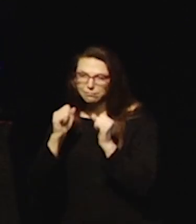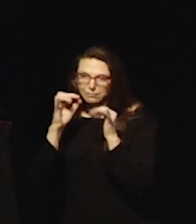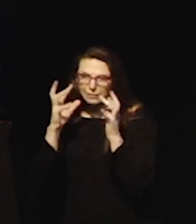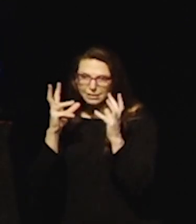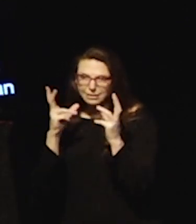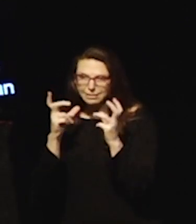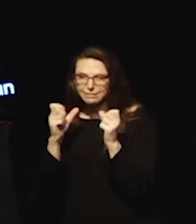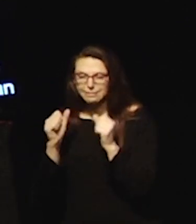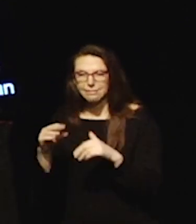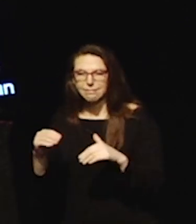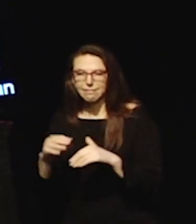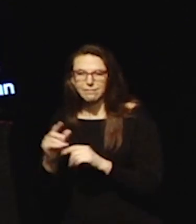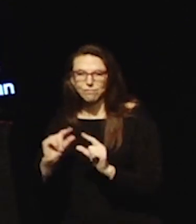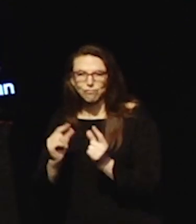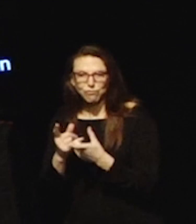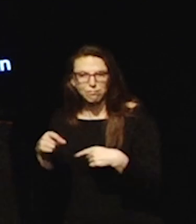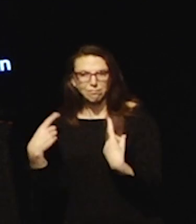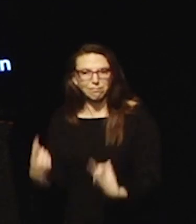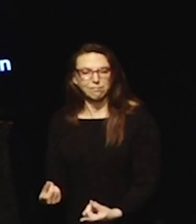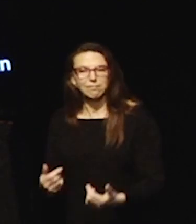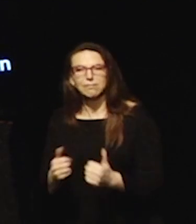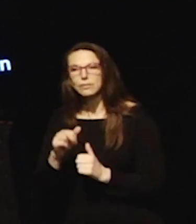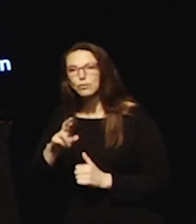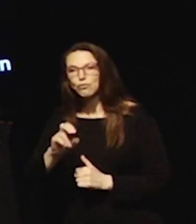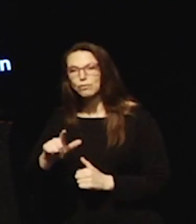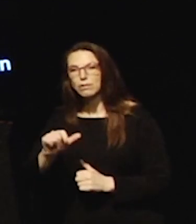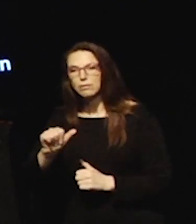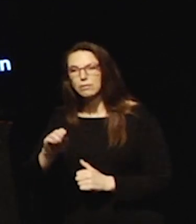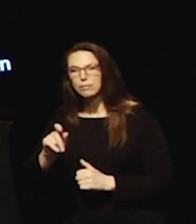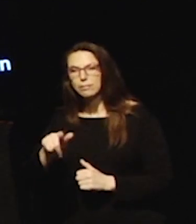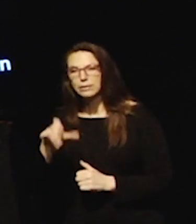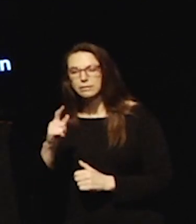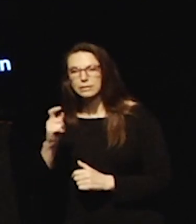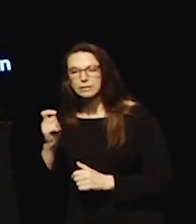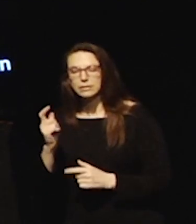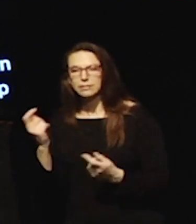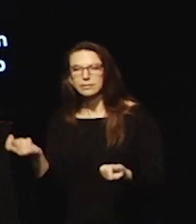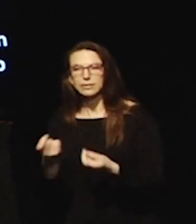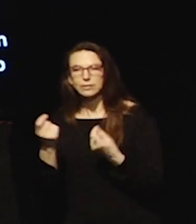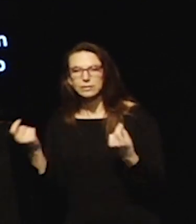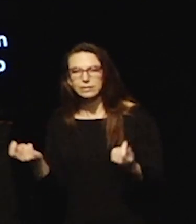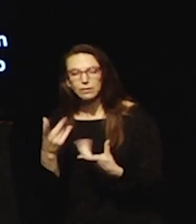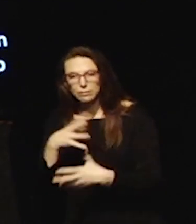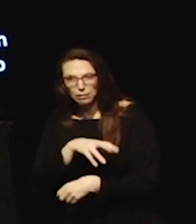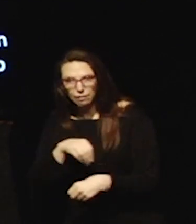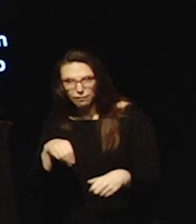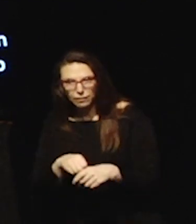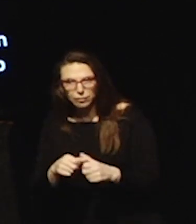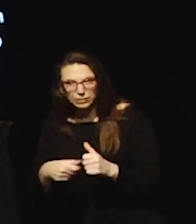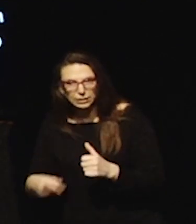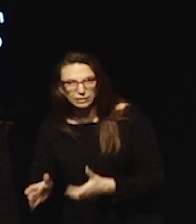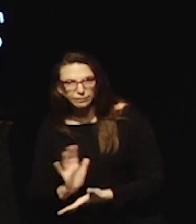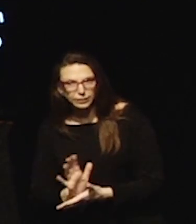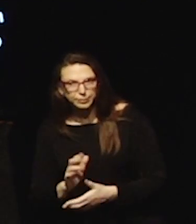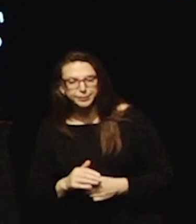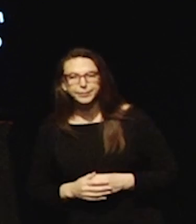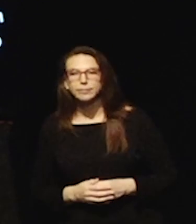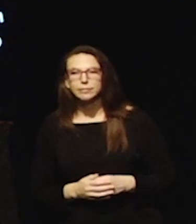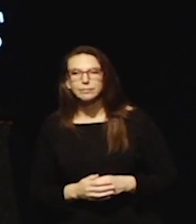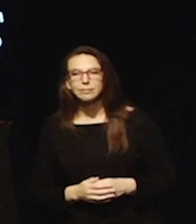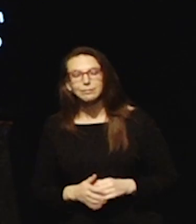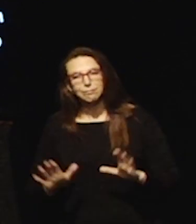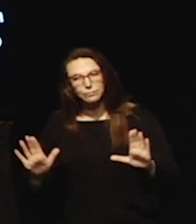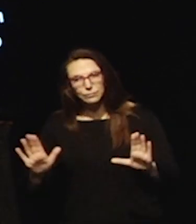amazing advisor group here with the Real Abilities Film Festival and to be involved with this film. What a